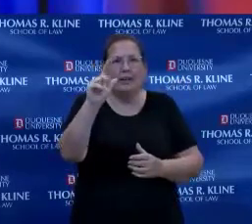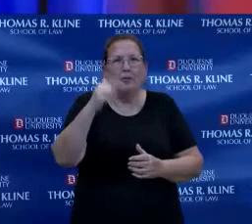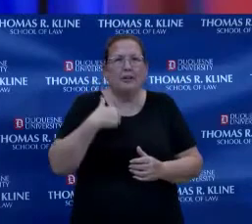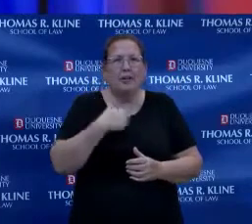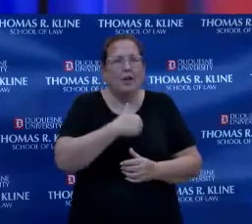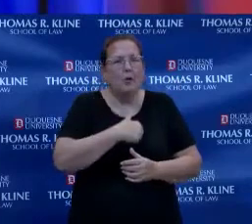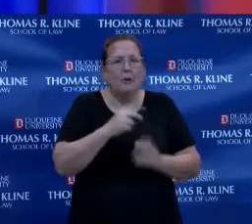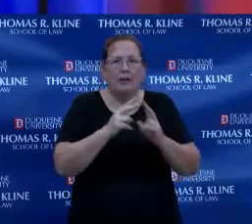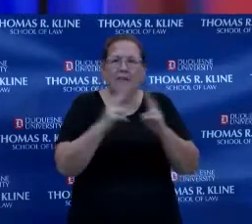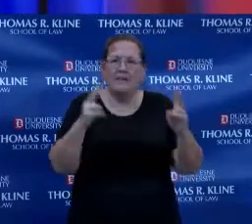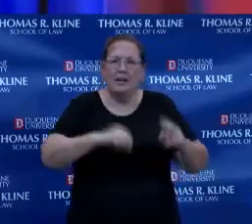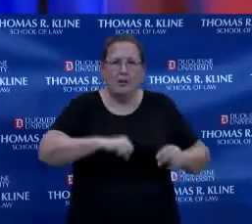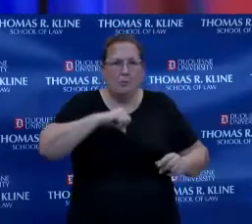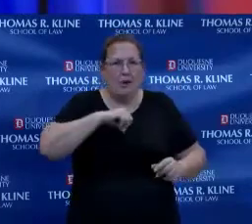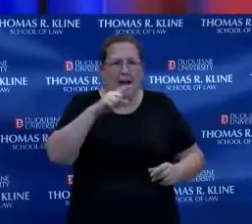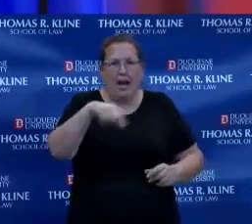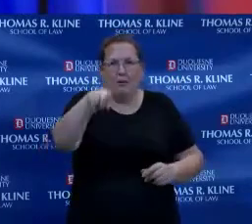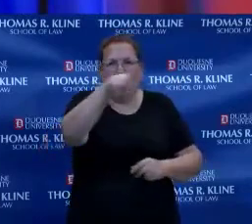incredibly proud of you.